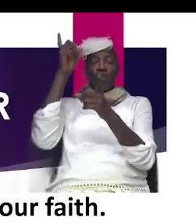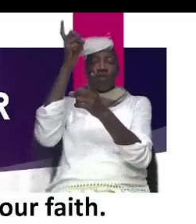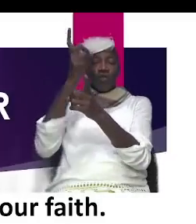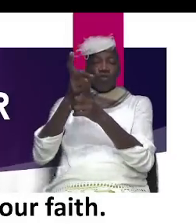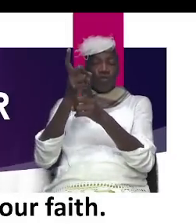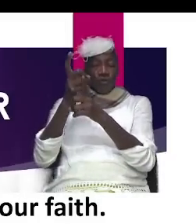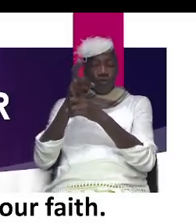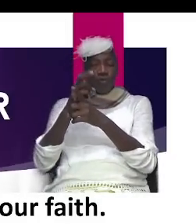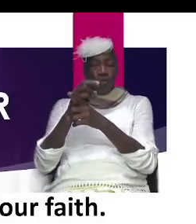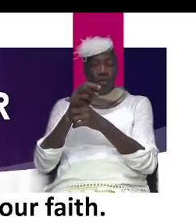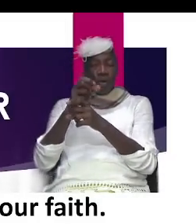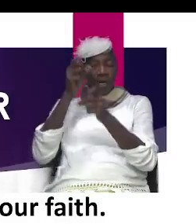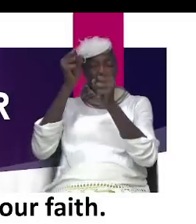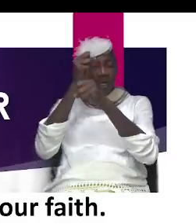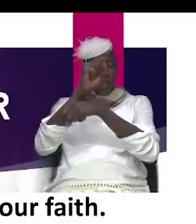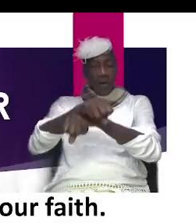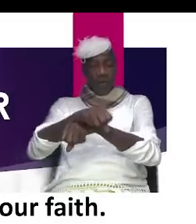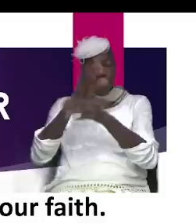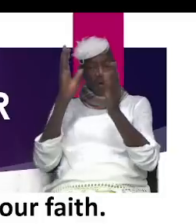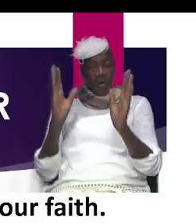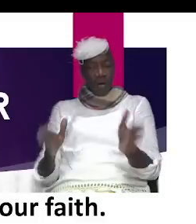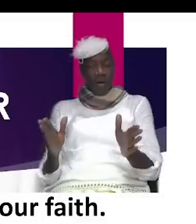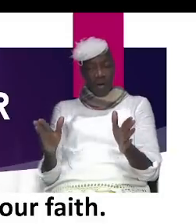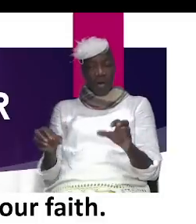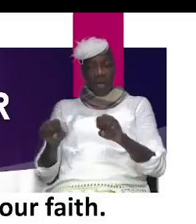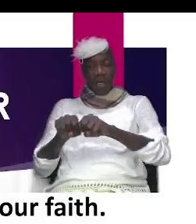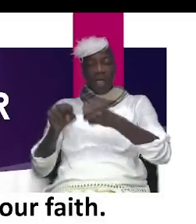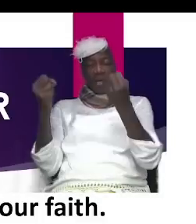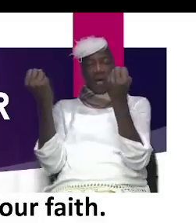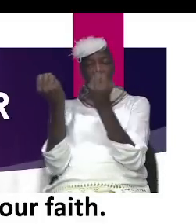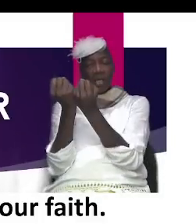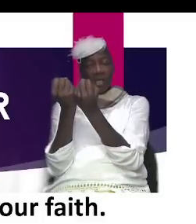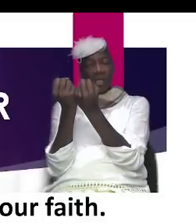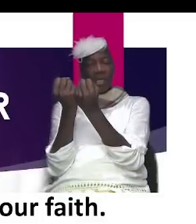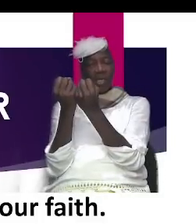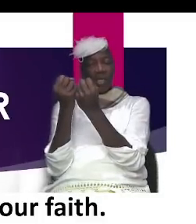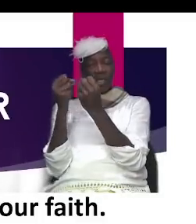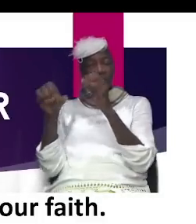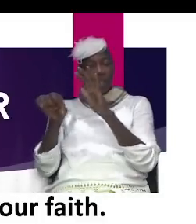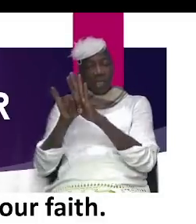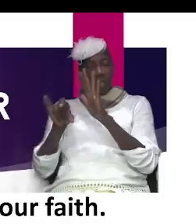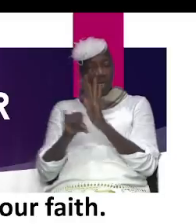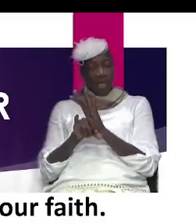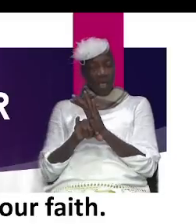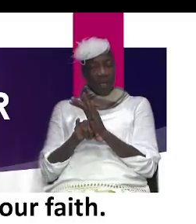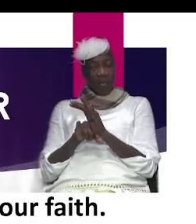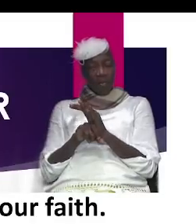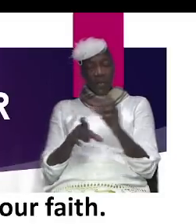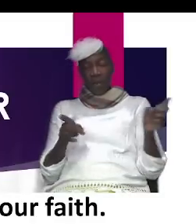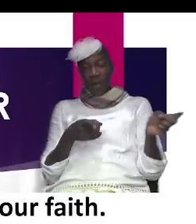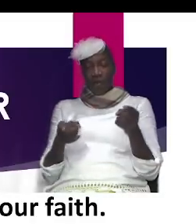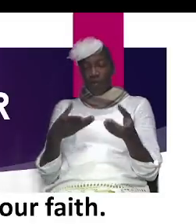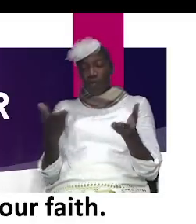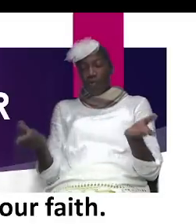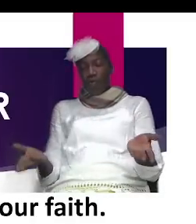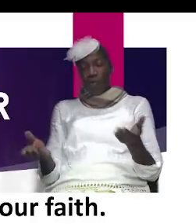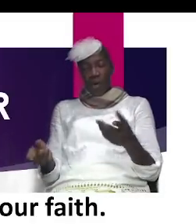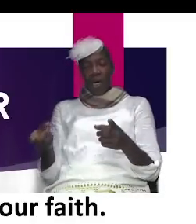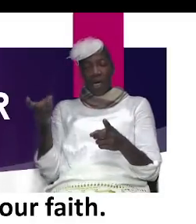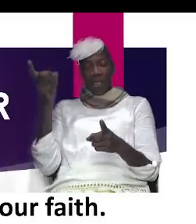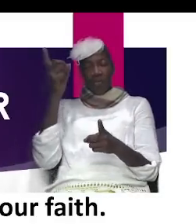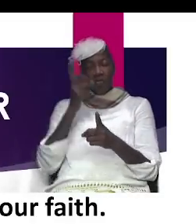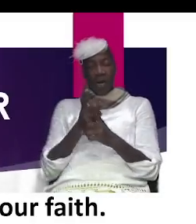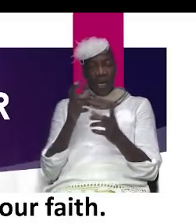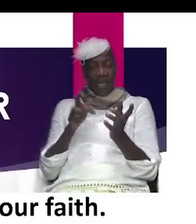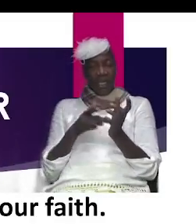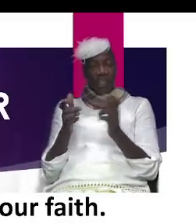particular organization. You're going to do what is right. What is it that Jesus said that we must do in the scripture?